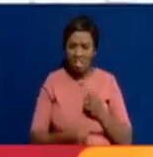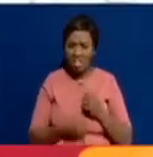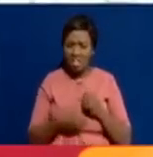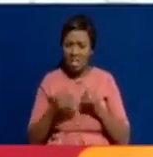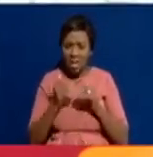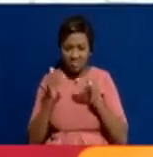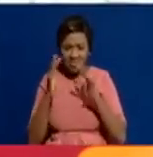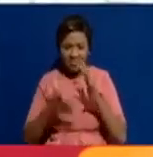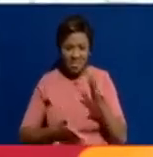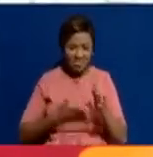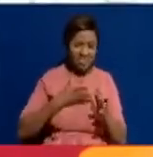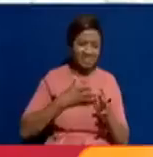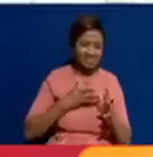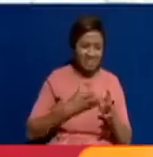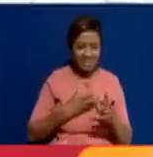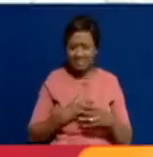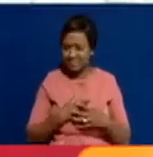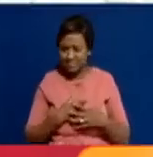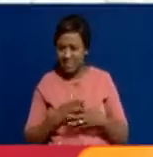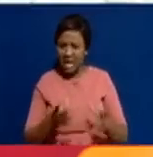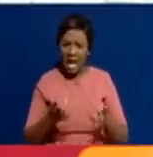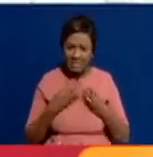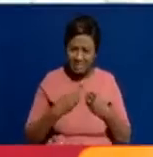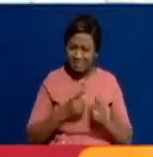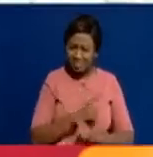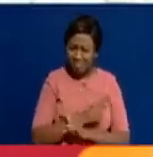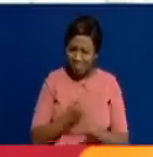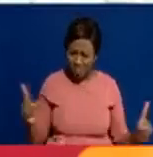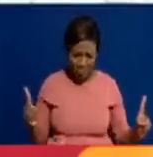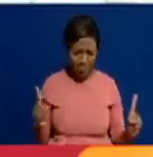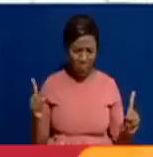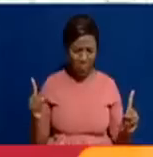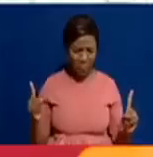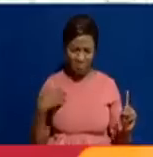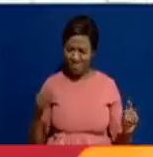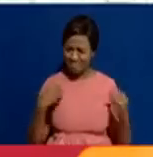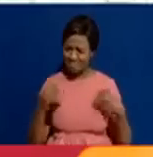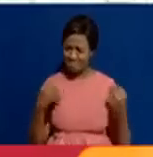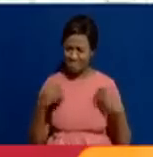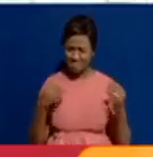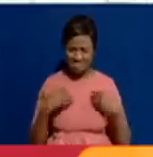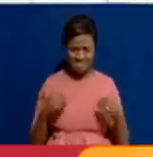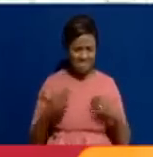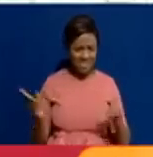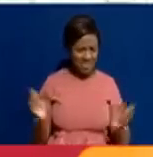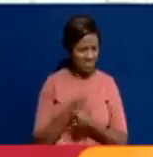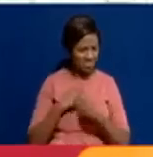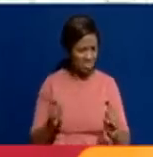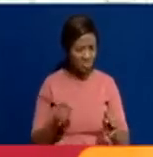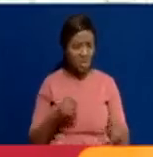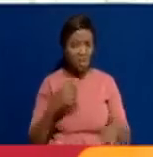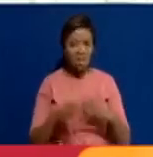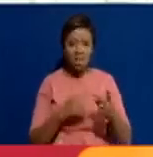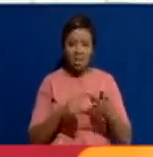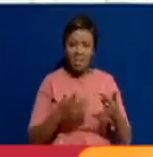So the aspect of denial was the first. I just started denying everything that's happening. And then I started